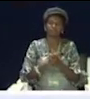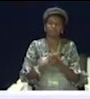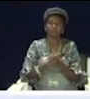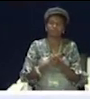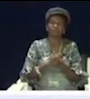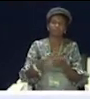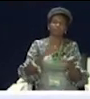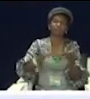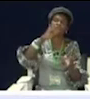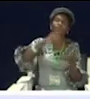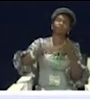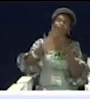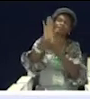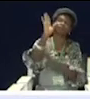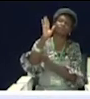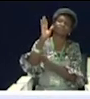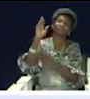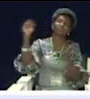Glory be to God.